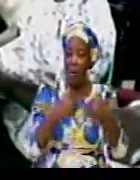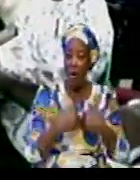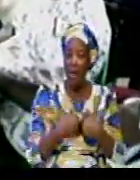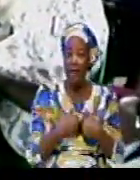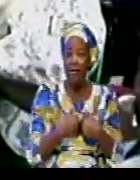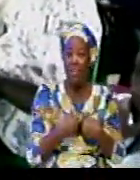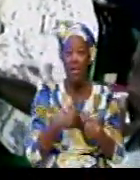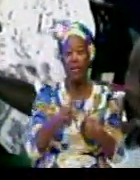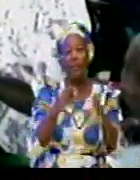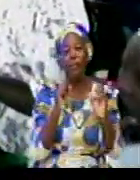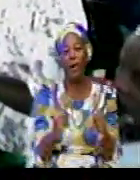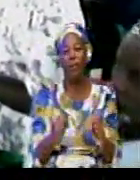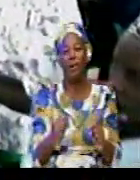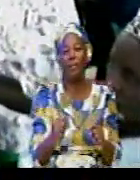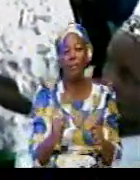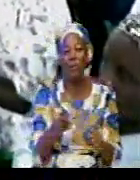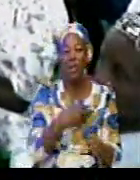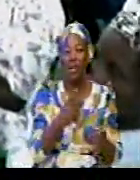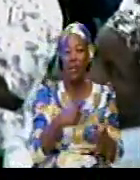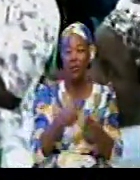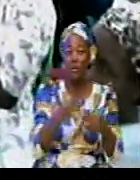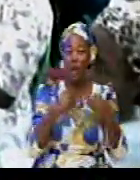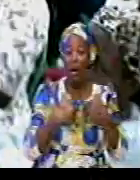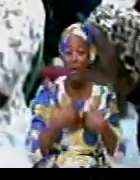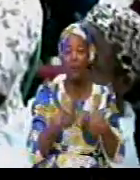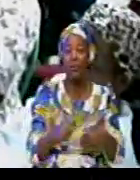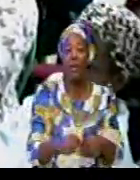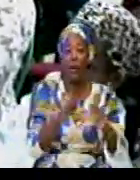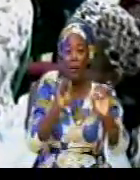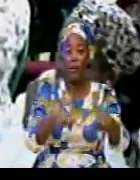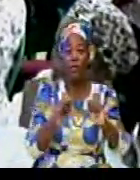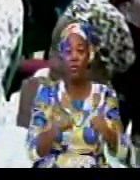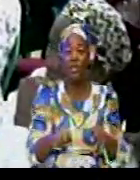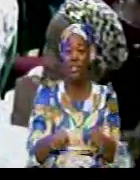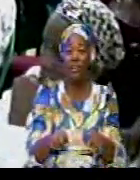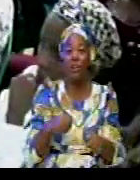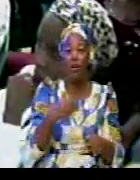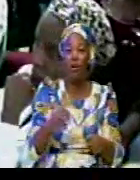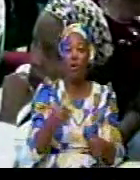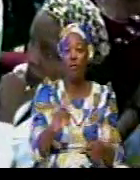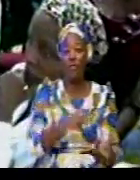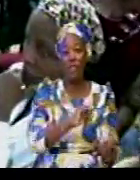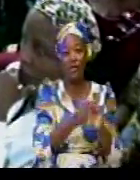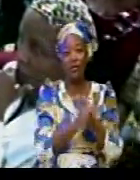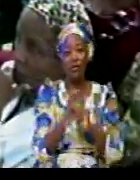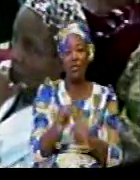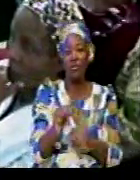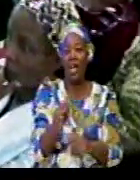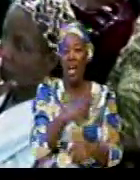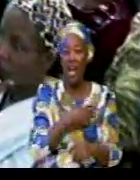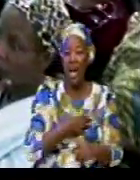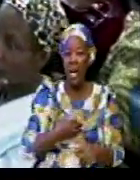When you become a child of God, then you have the power and you have